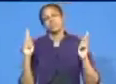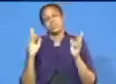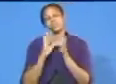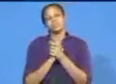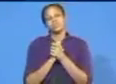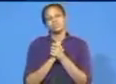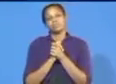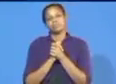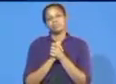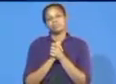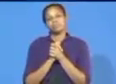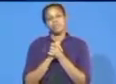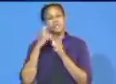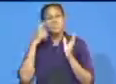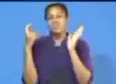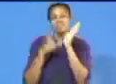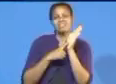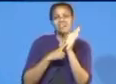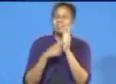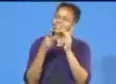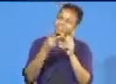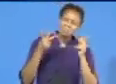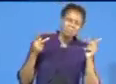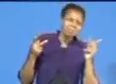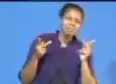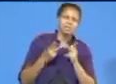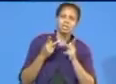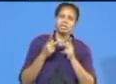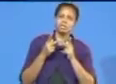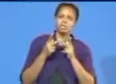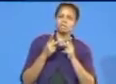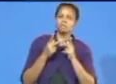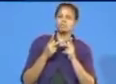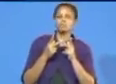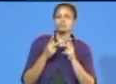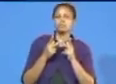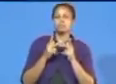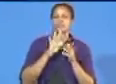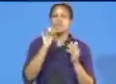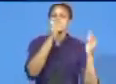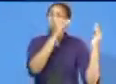To recognize the place of human expectation.